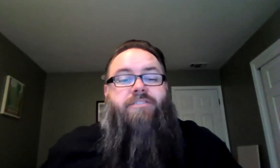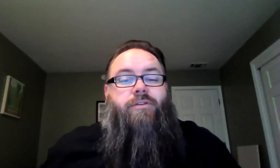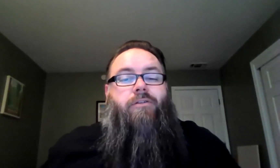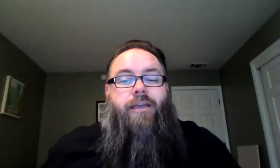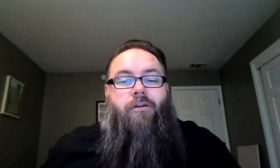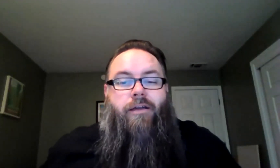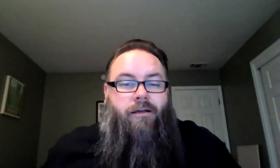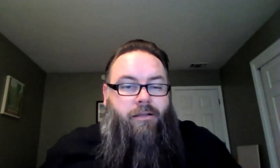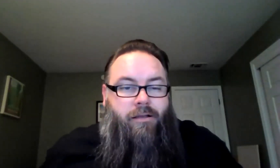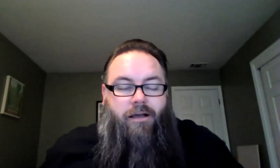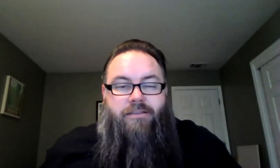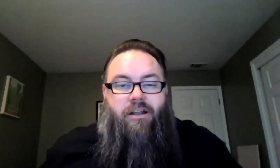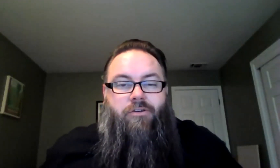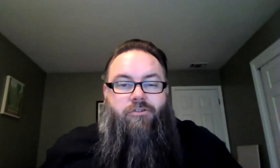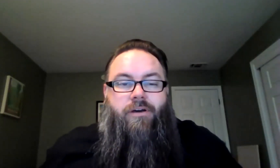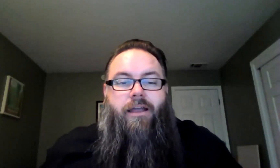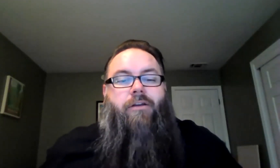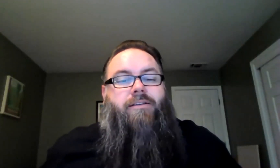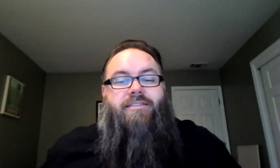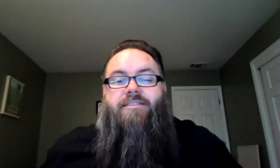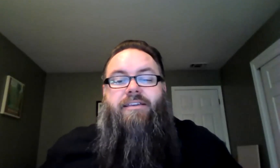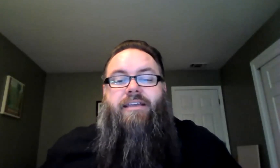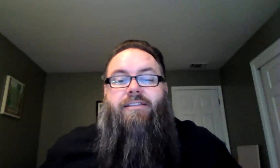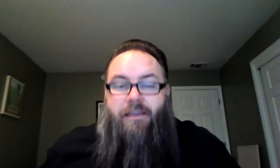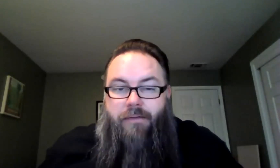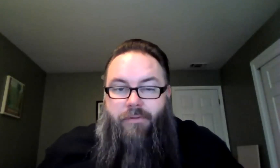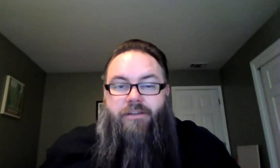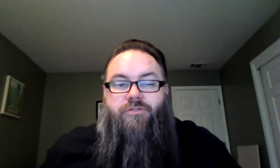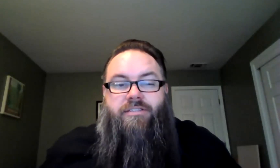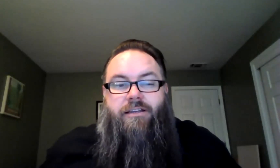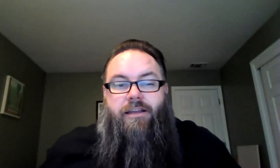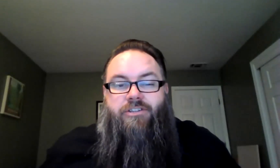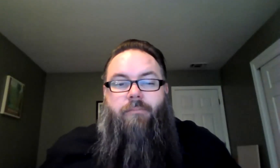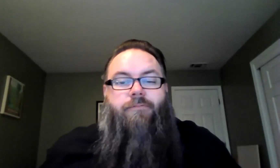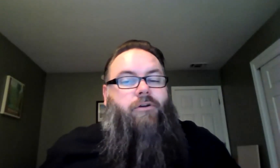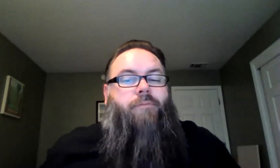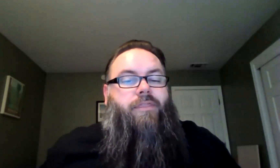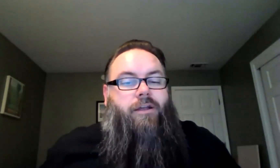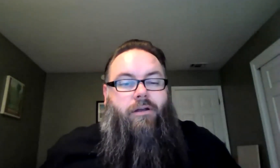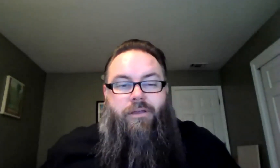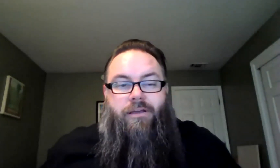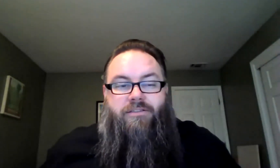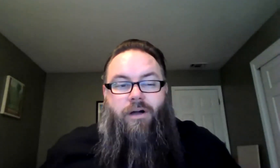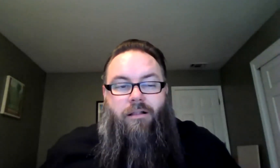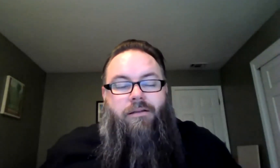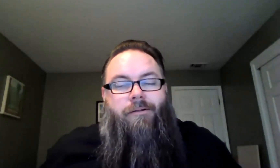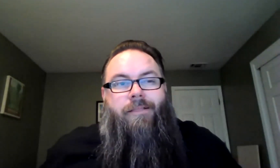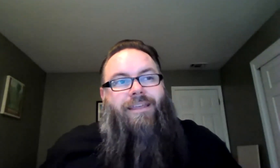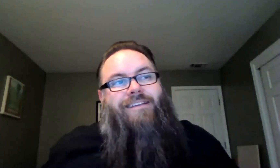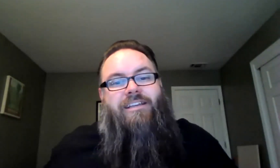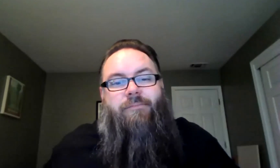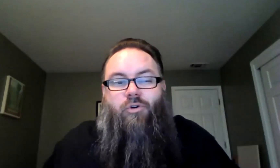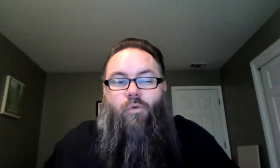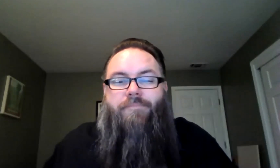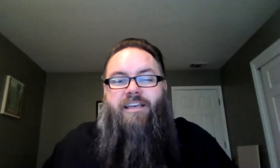serve the Placer County area, Sutter Yuba areas, things like that, that they might be interested in a job fair up in their area as well.